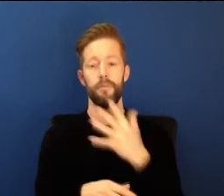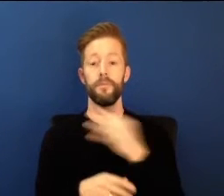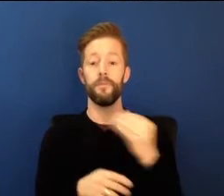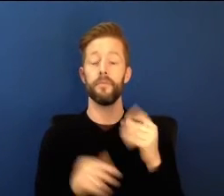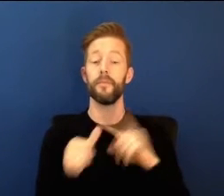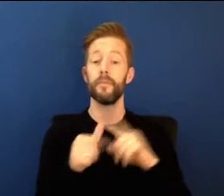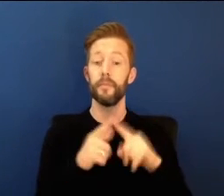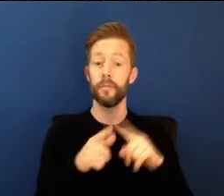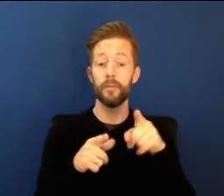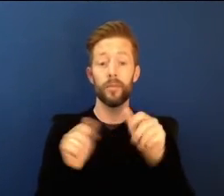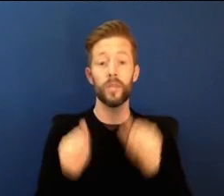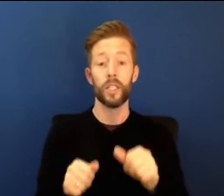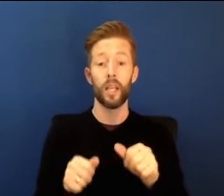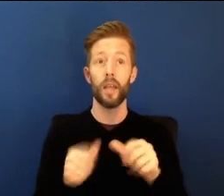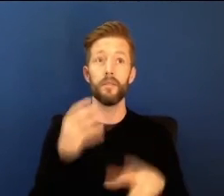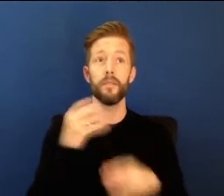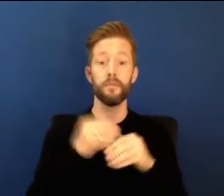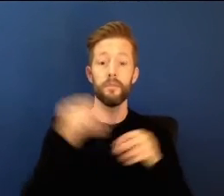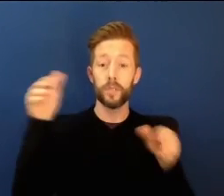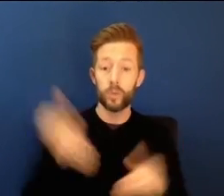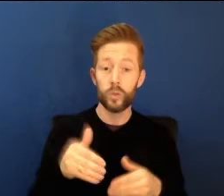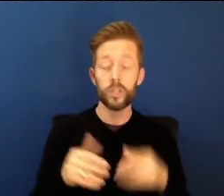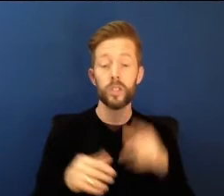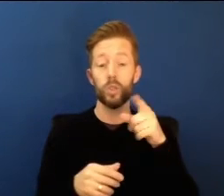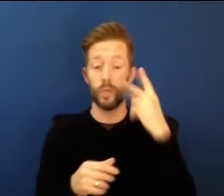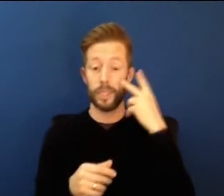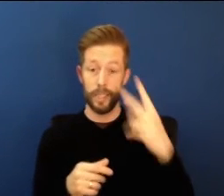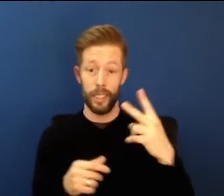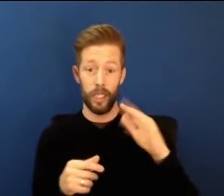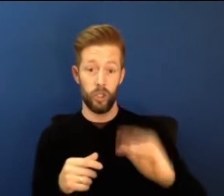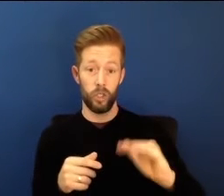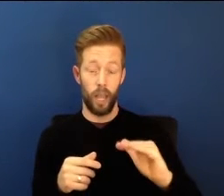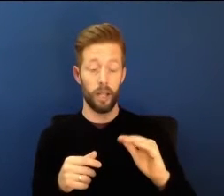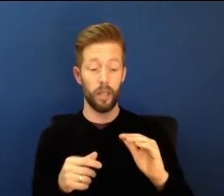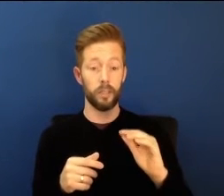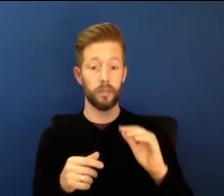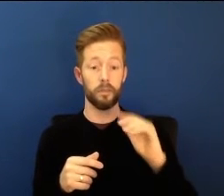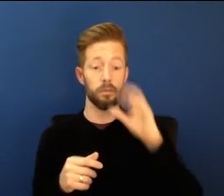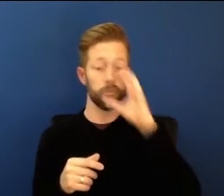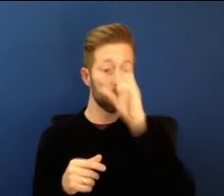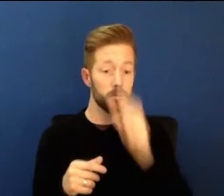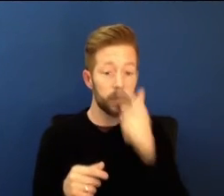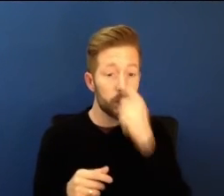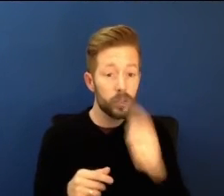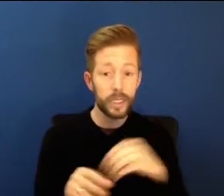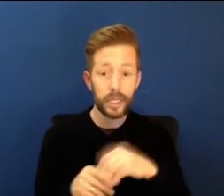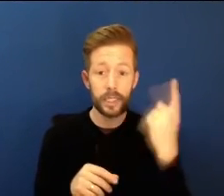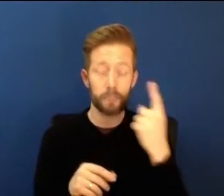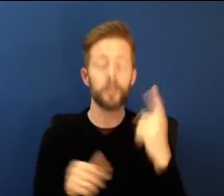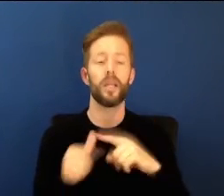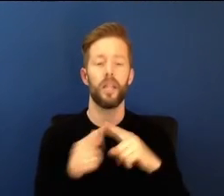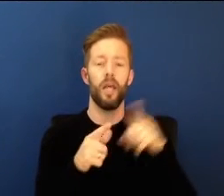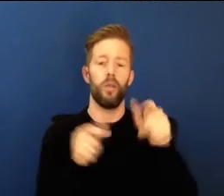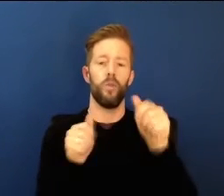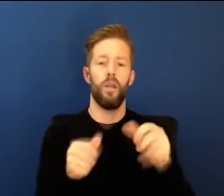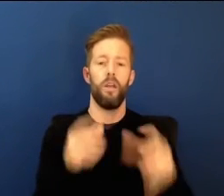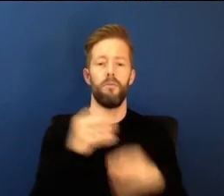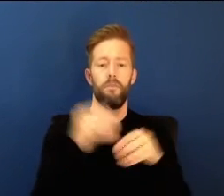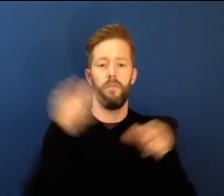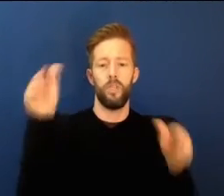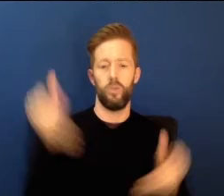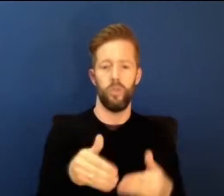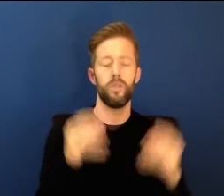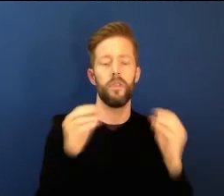scary. And then you can start introducing, when you see a child take an interest in something, then you